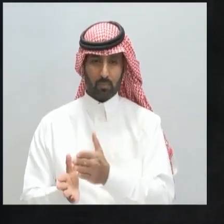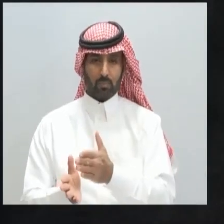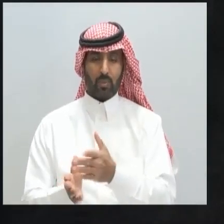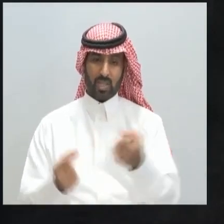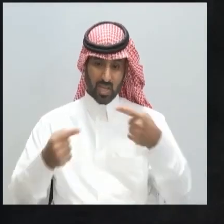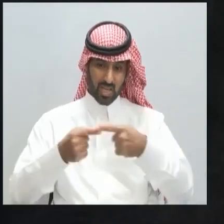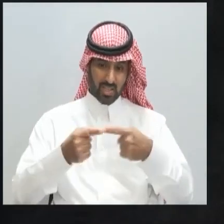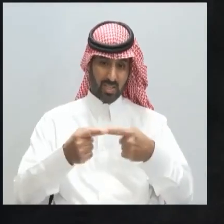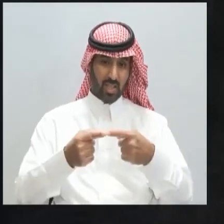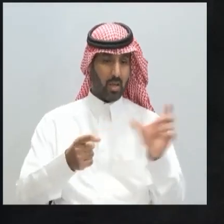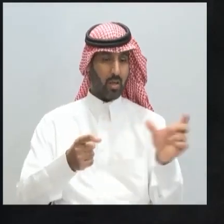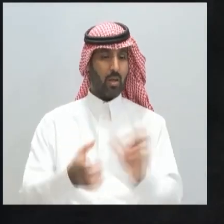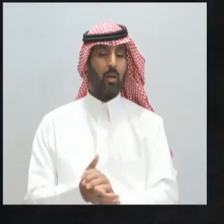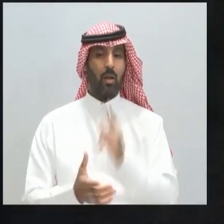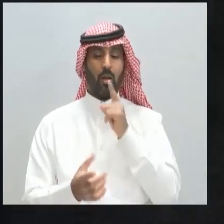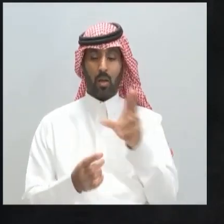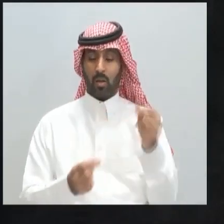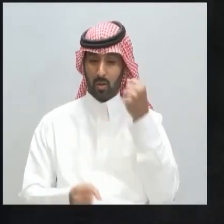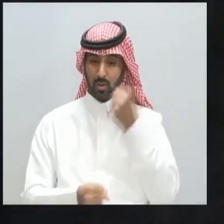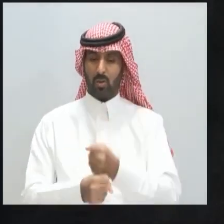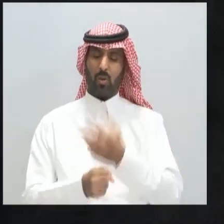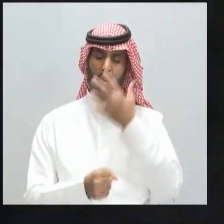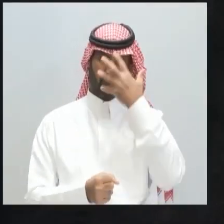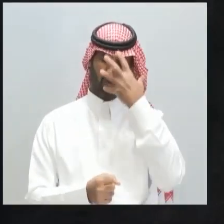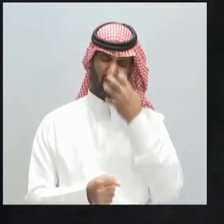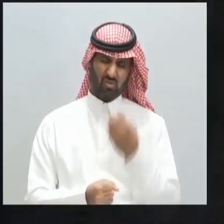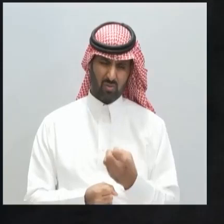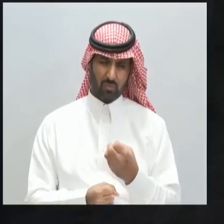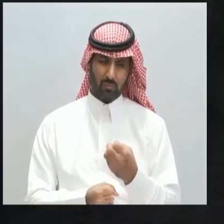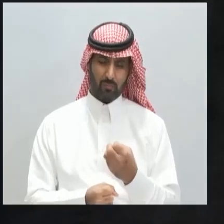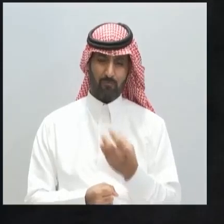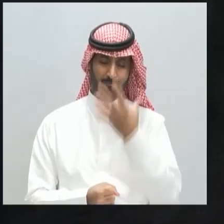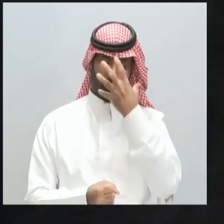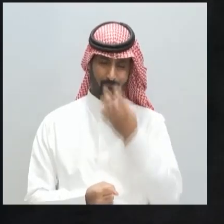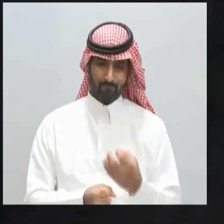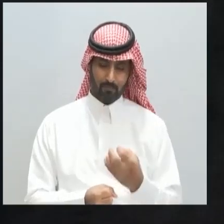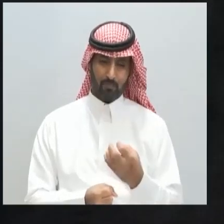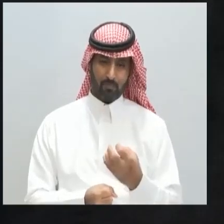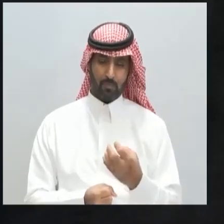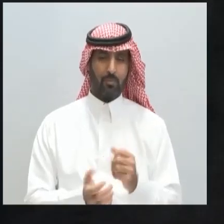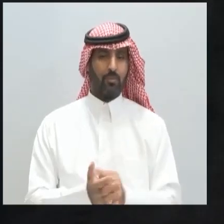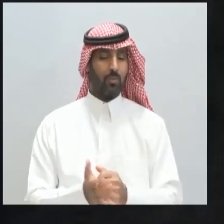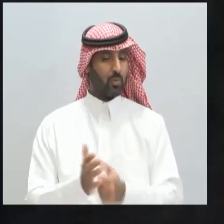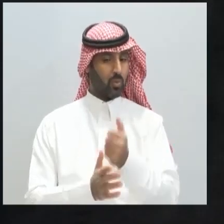opposite. The other example here, you can get depressed, become depressed, but